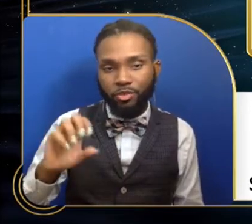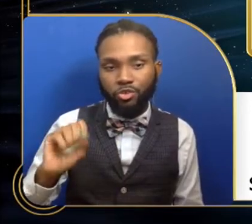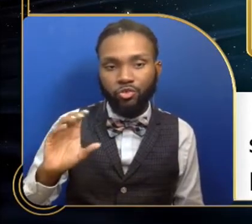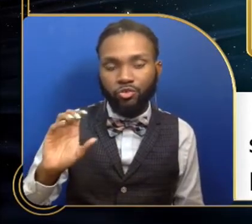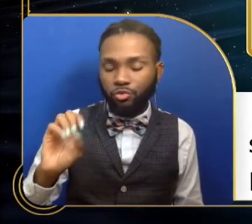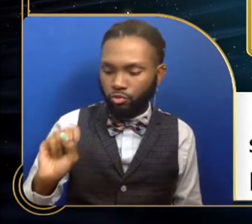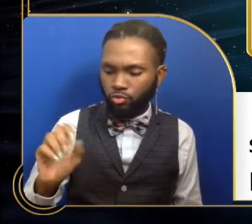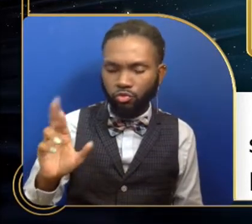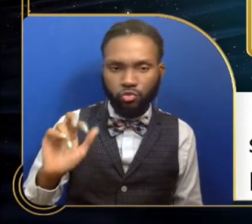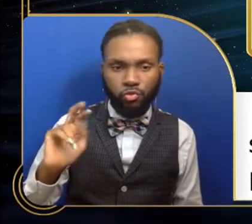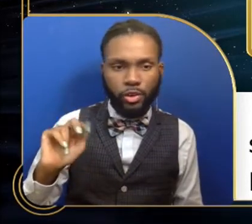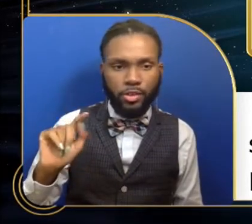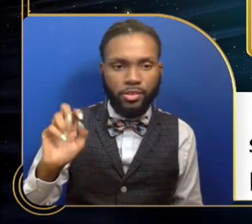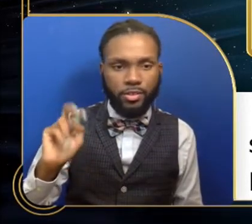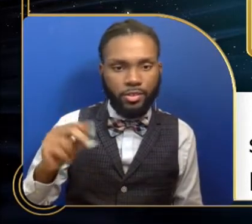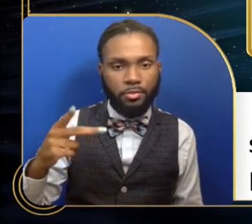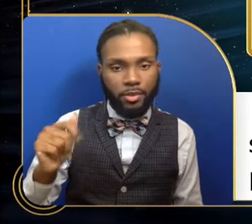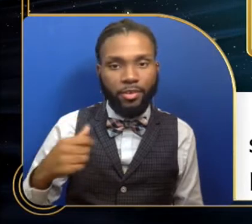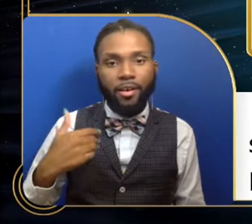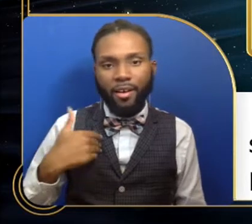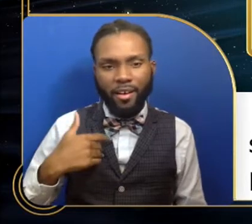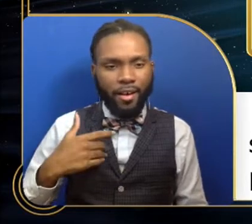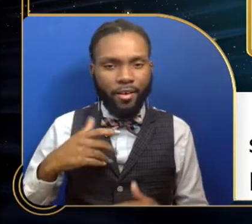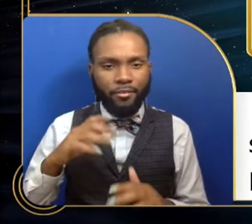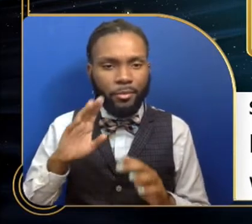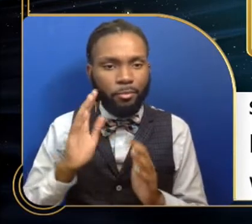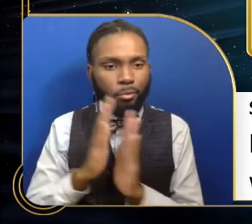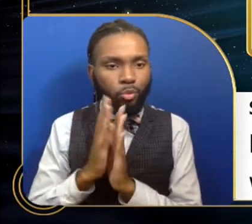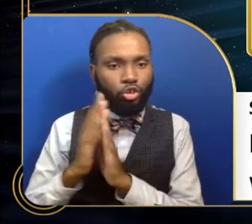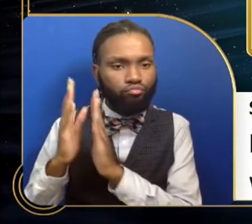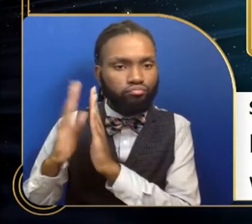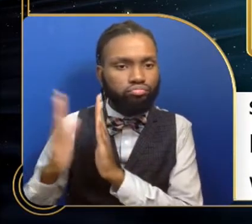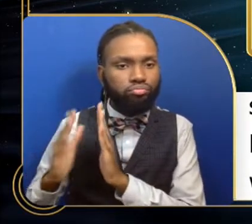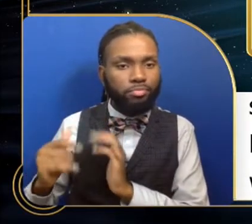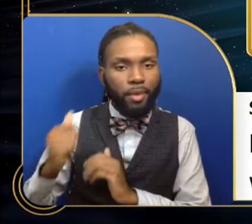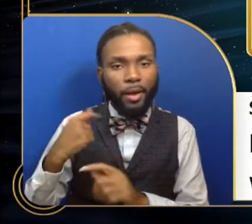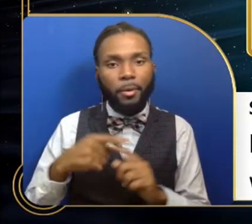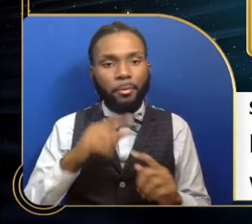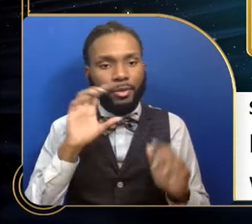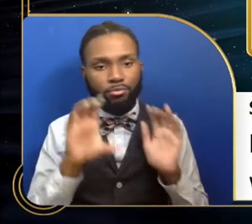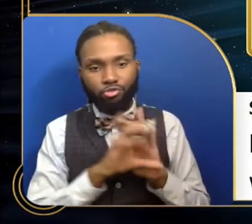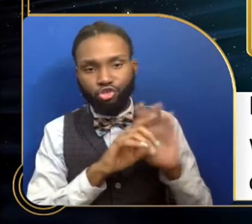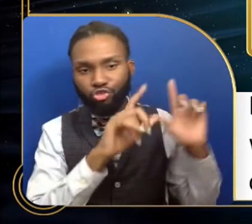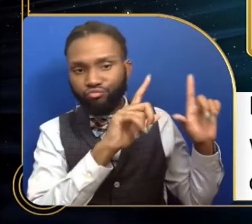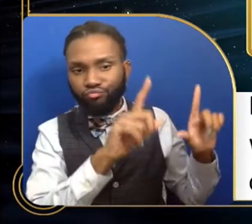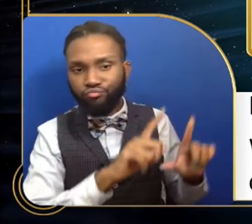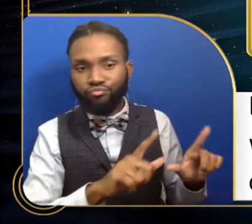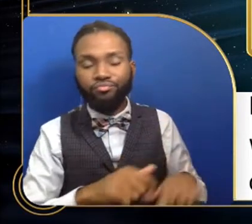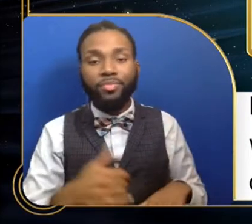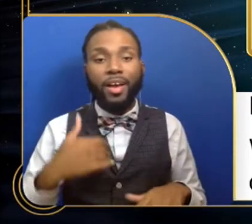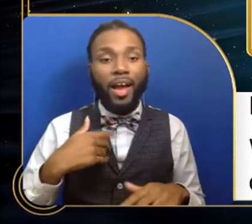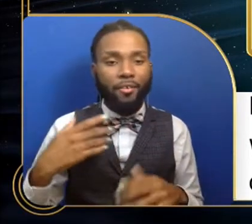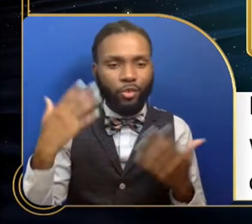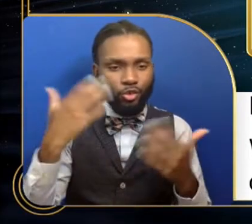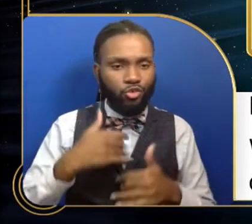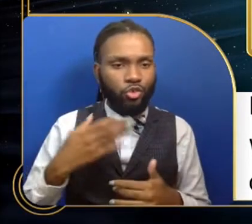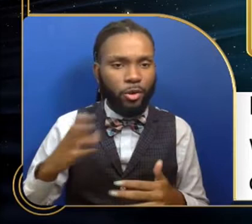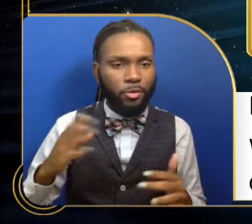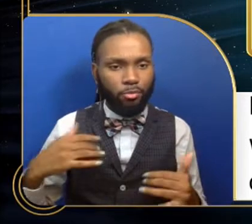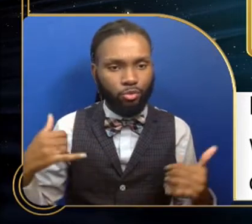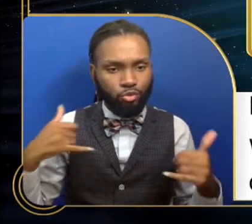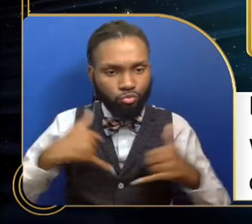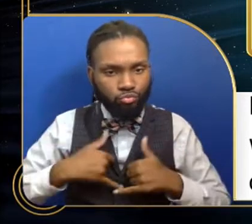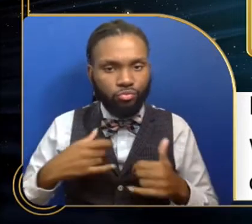as well as some family pictures that are on either side of me. I'm wearing a dark blue suit coat, a light blue tie, and a white